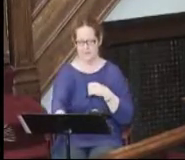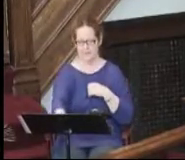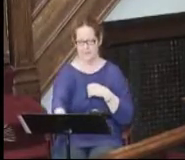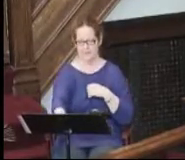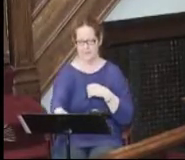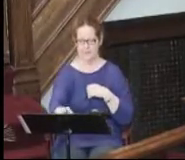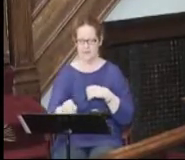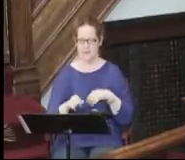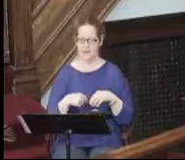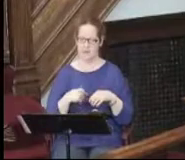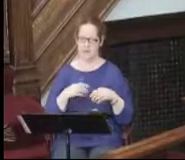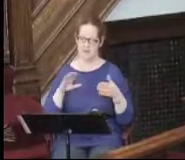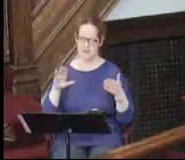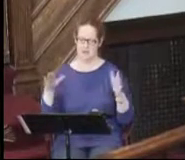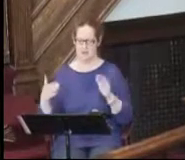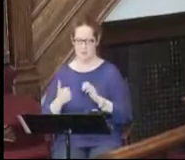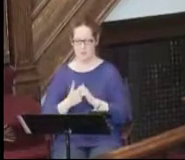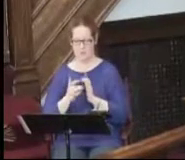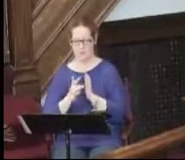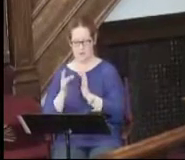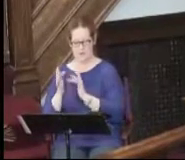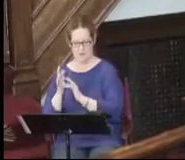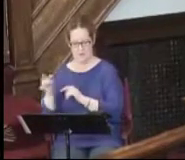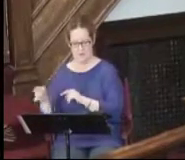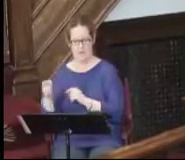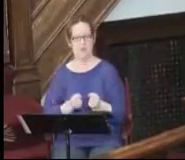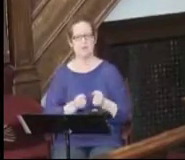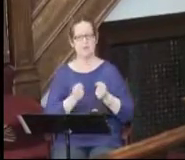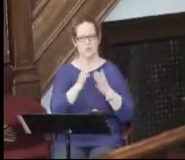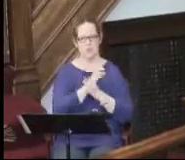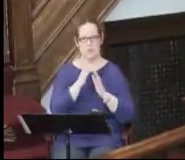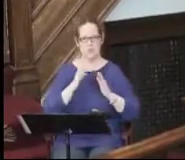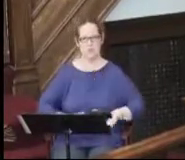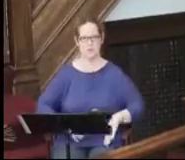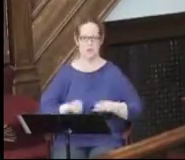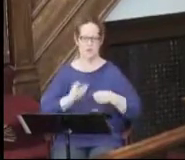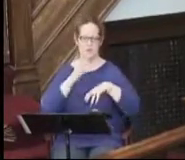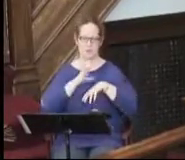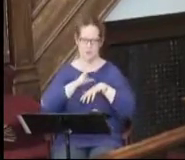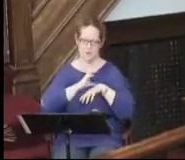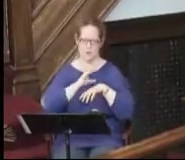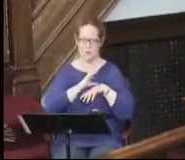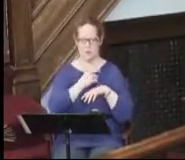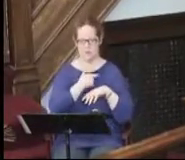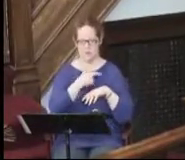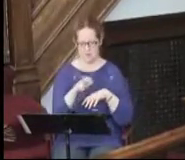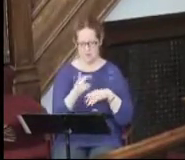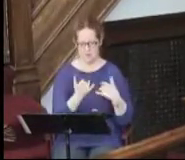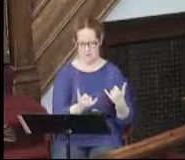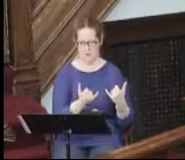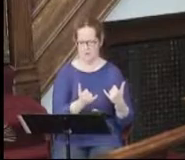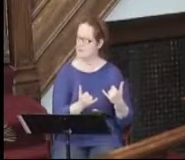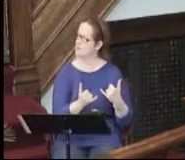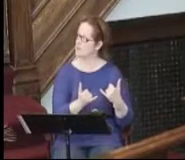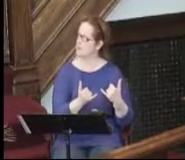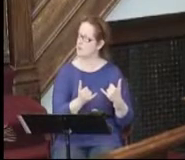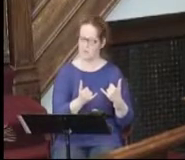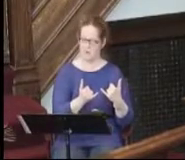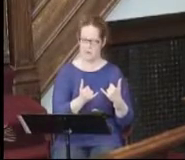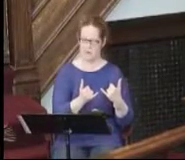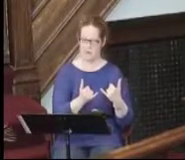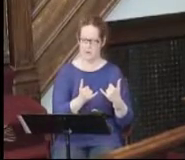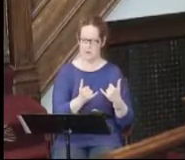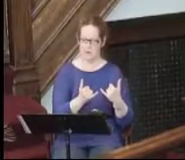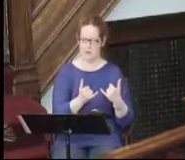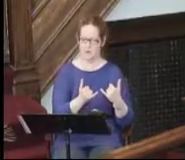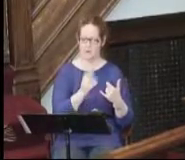Now, in contrast to Jesus, too many Christians and too many churches and faiths today fall on the